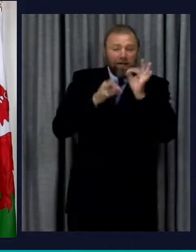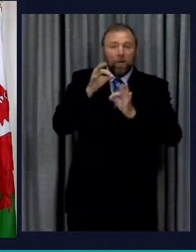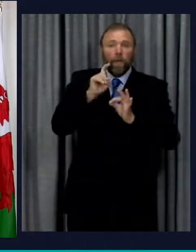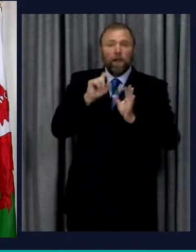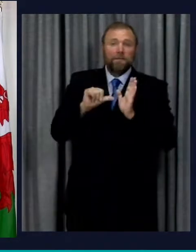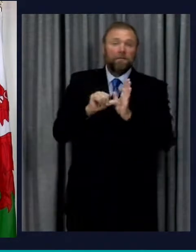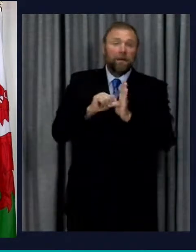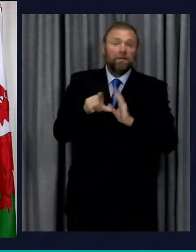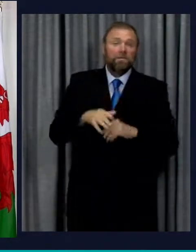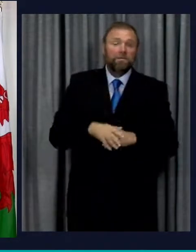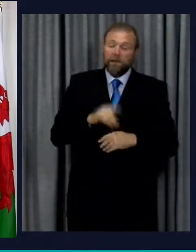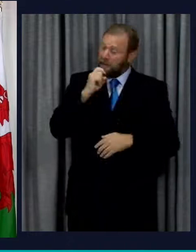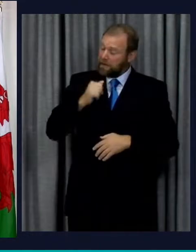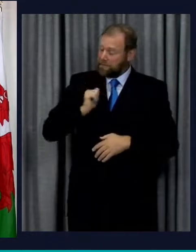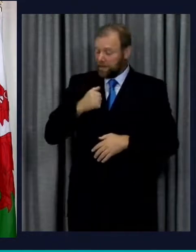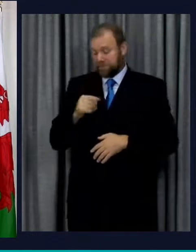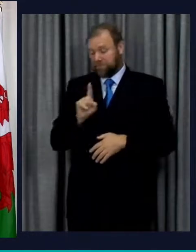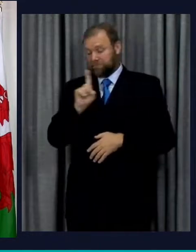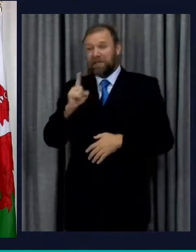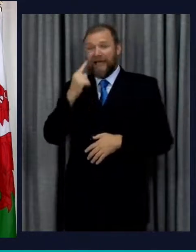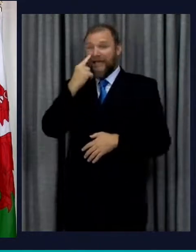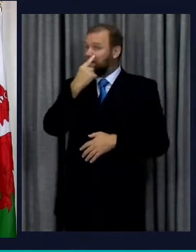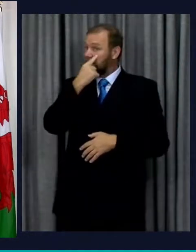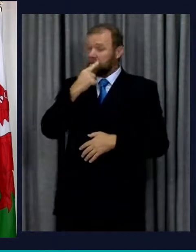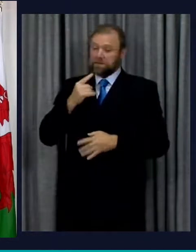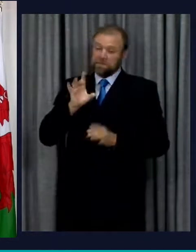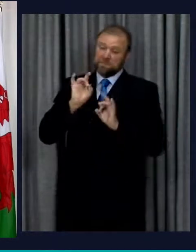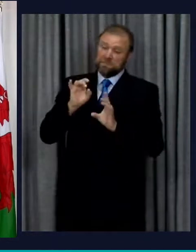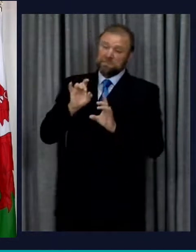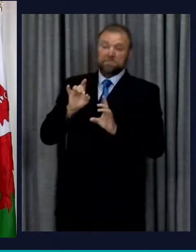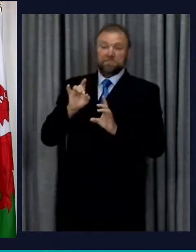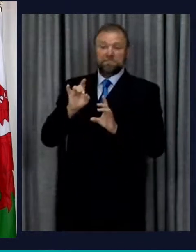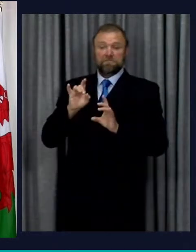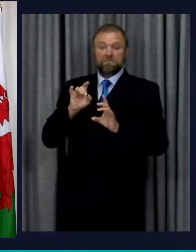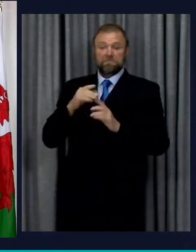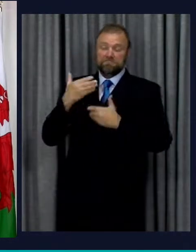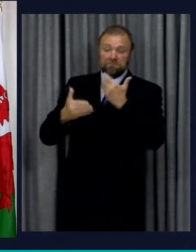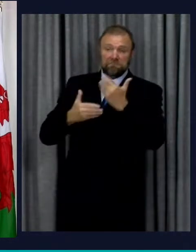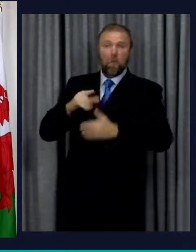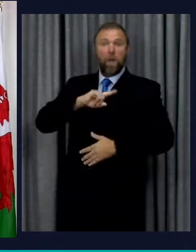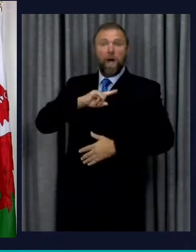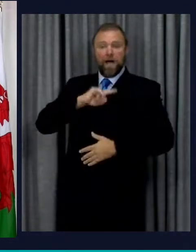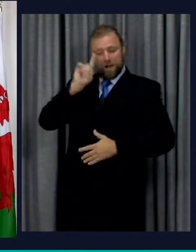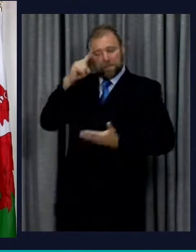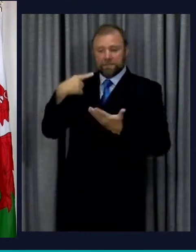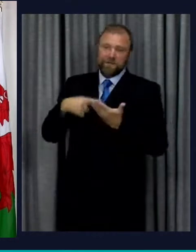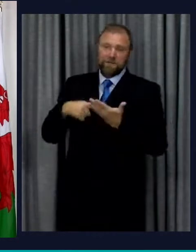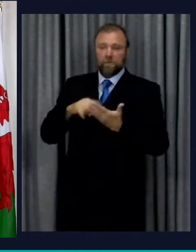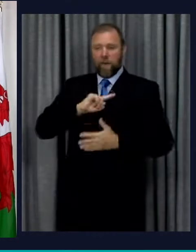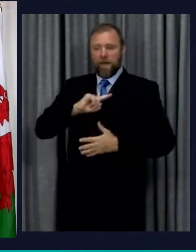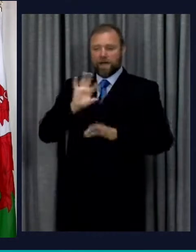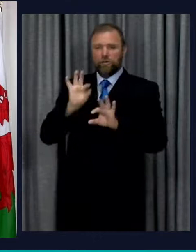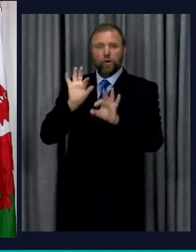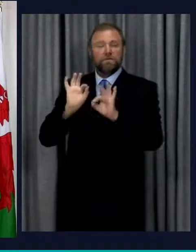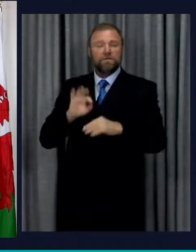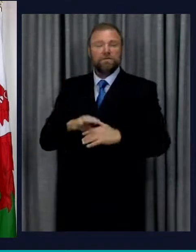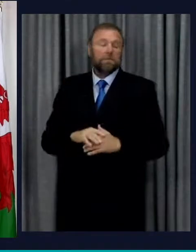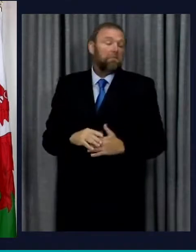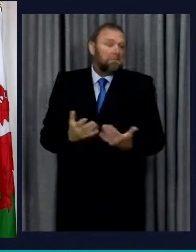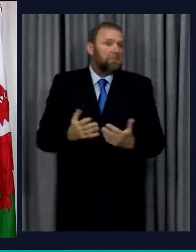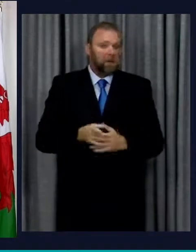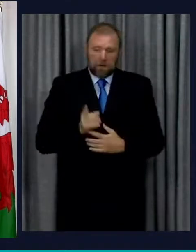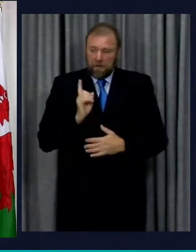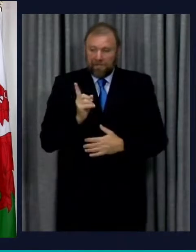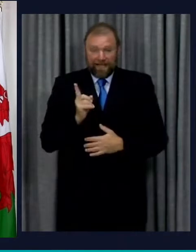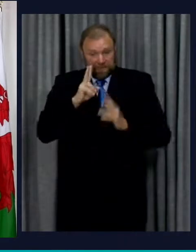answer questions about choices that I made as part of this government. It's the scrutiny that I expect to happen, and I really